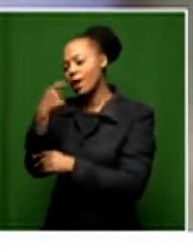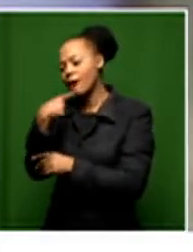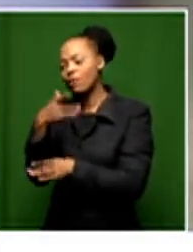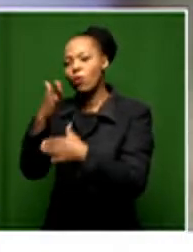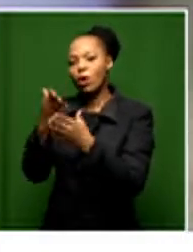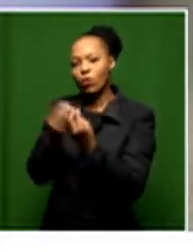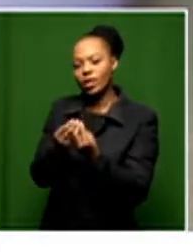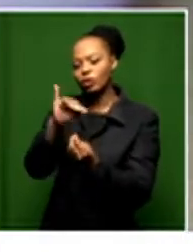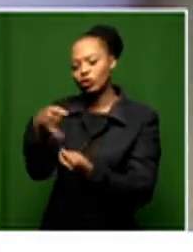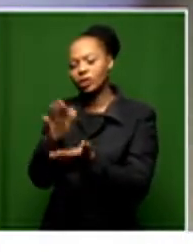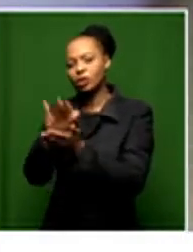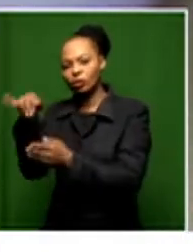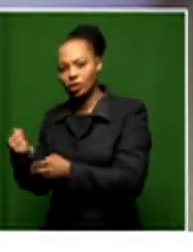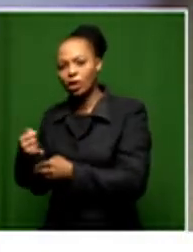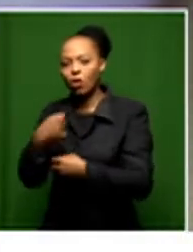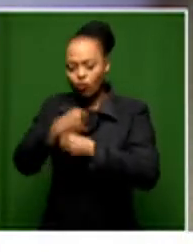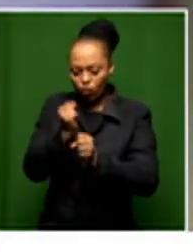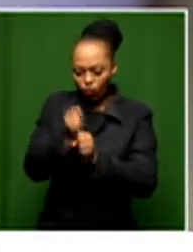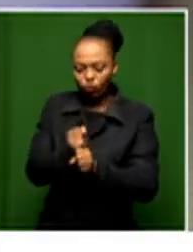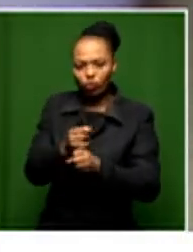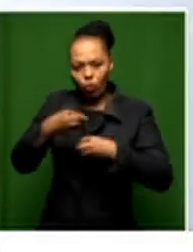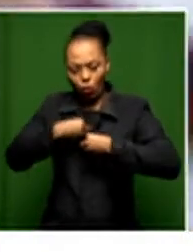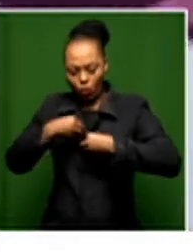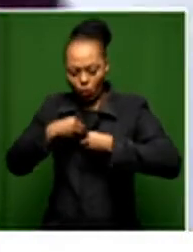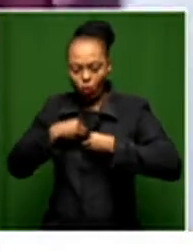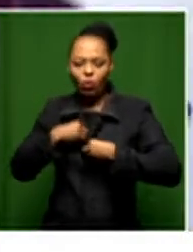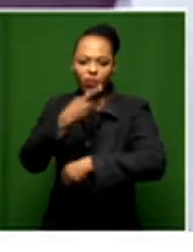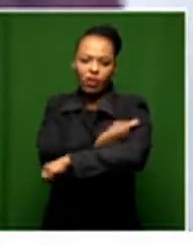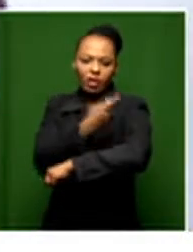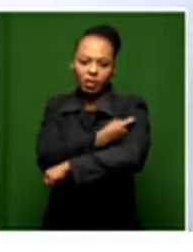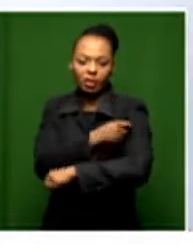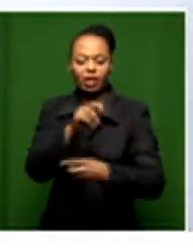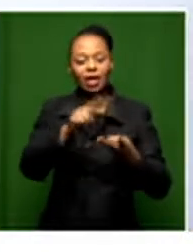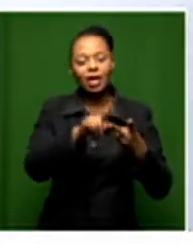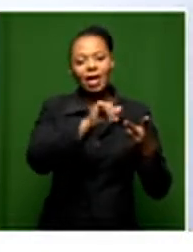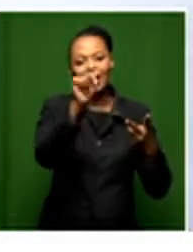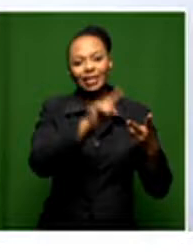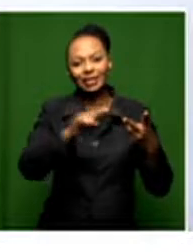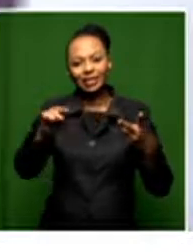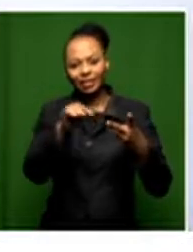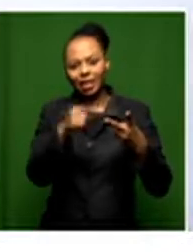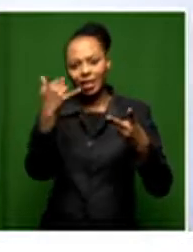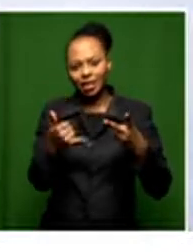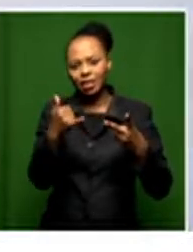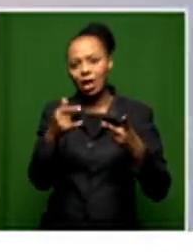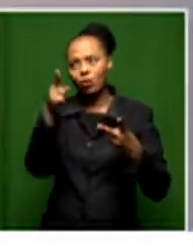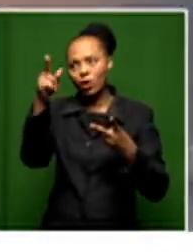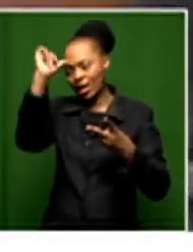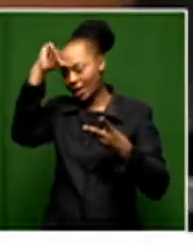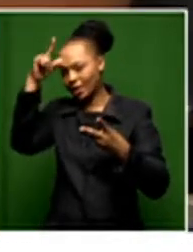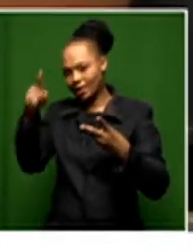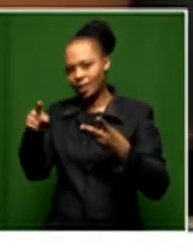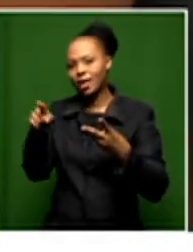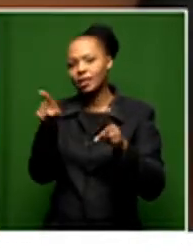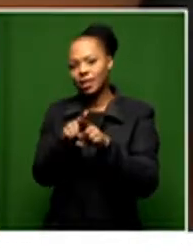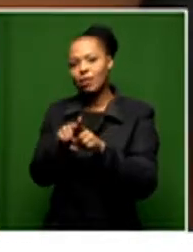Johnson & Johnson to produce their yet-to-be-approved vaccine. AstraZeneca has licensed the Serum Institute of India, while